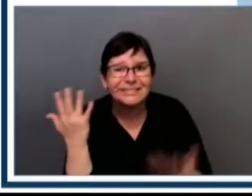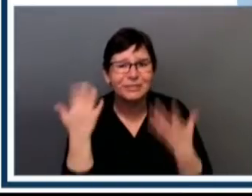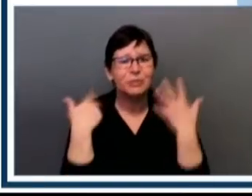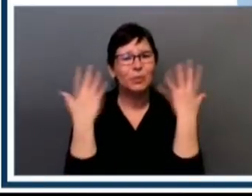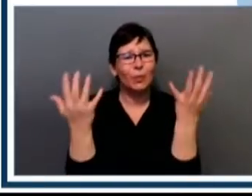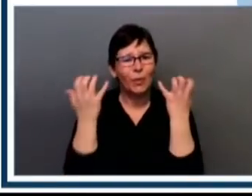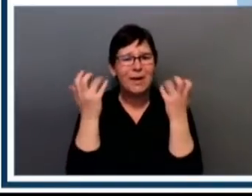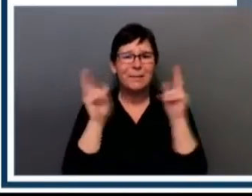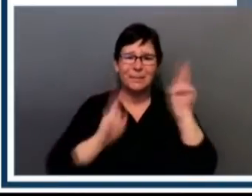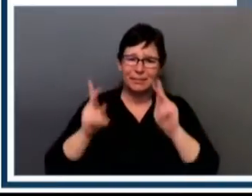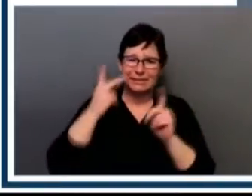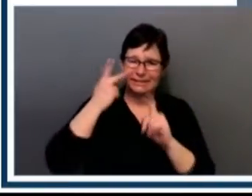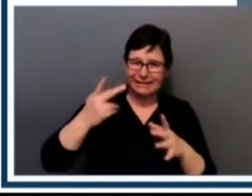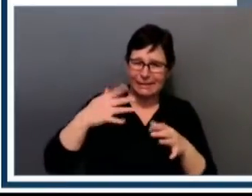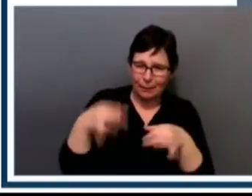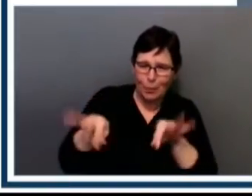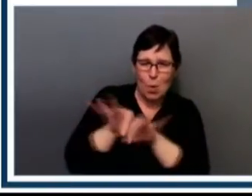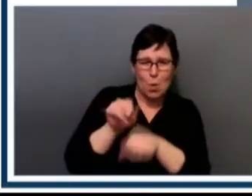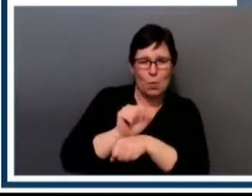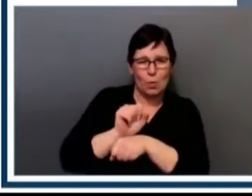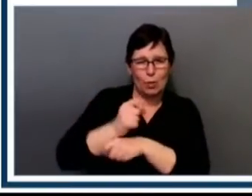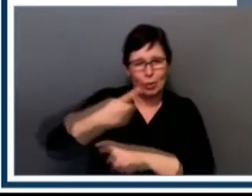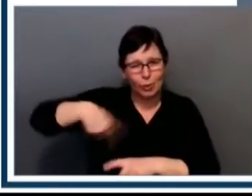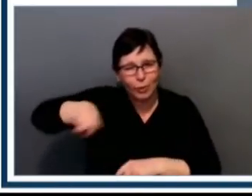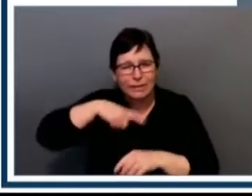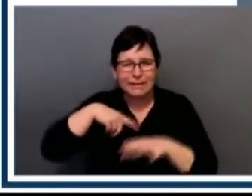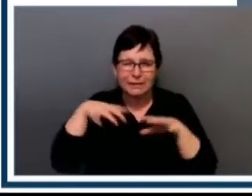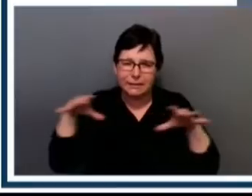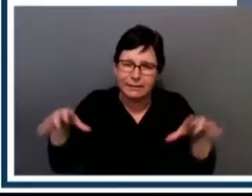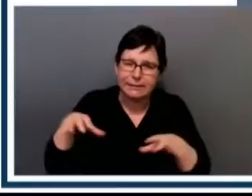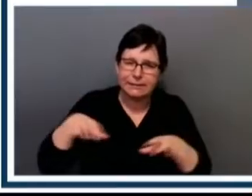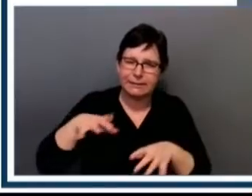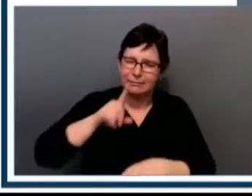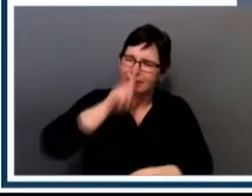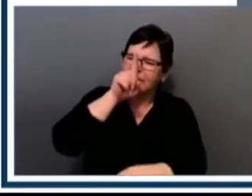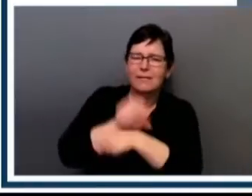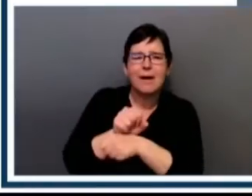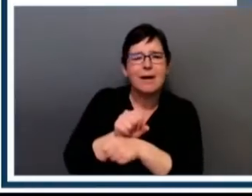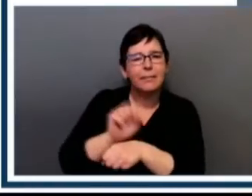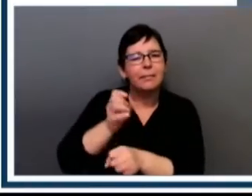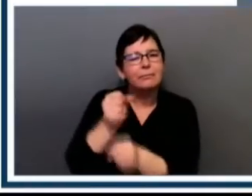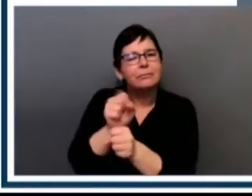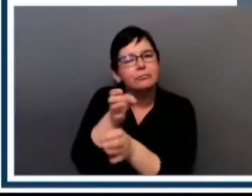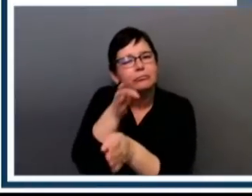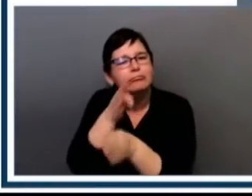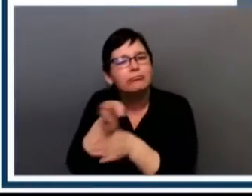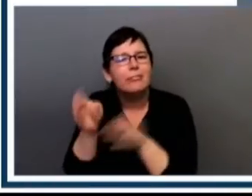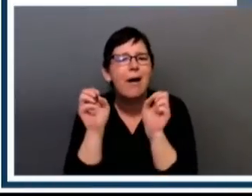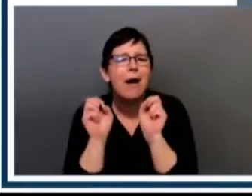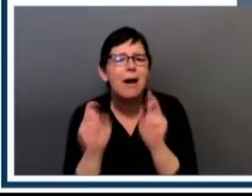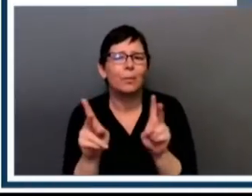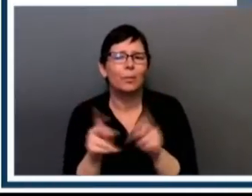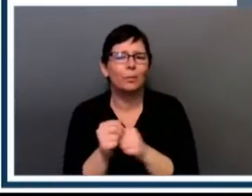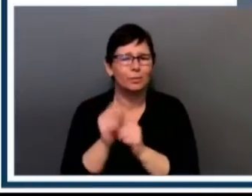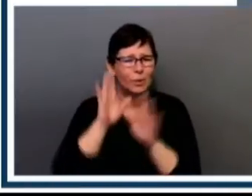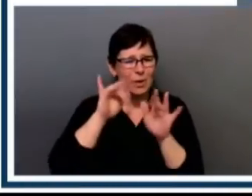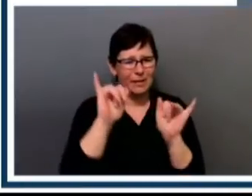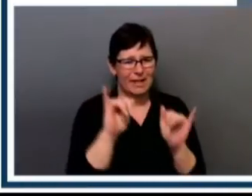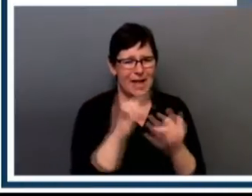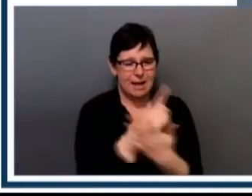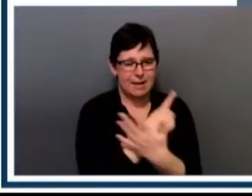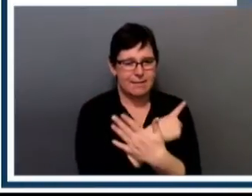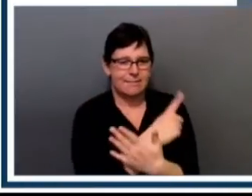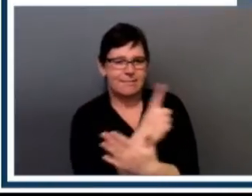Thank you for asking about that. Next, we'll go to Paul Bacon from allnovascotia.com. Go ahead, Paul. Good afternoon,